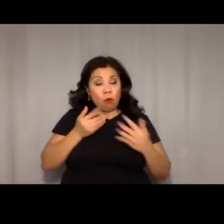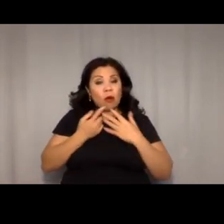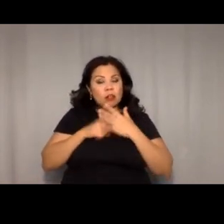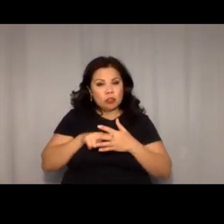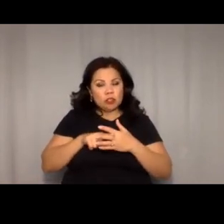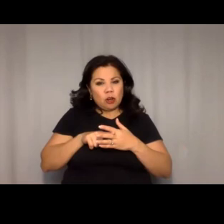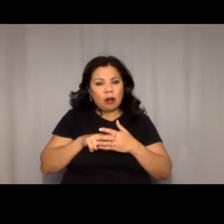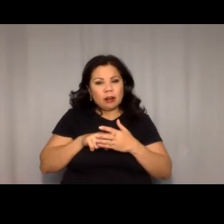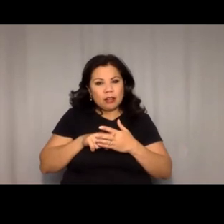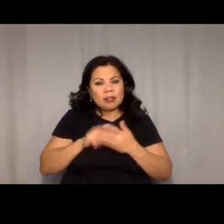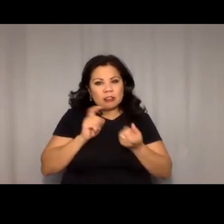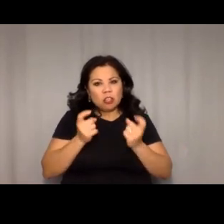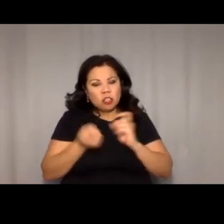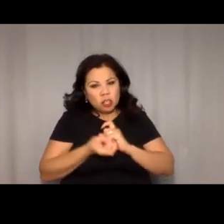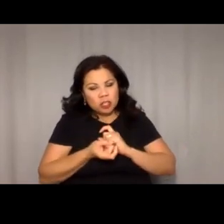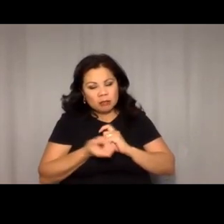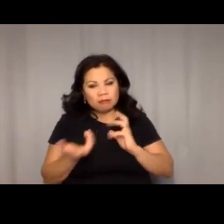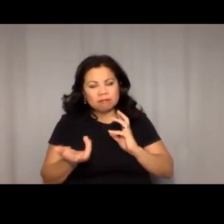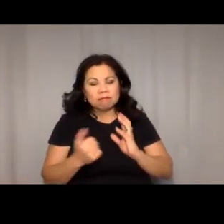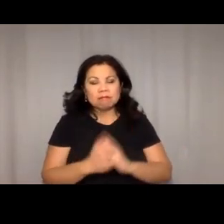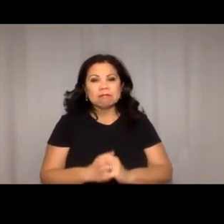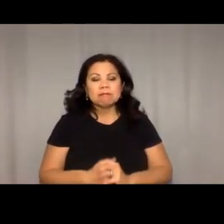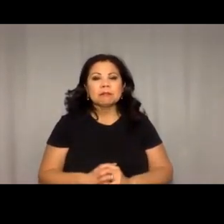before you start turning it into a mixed number.